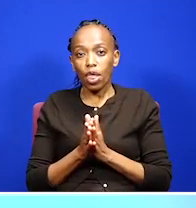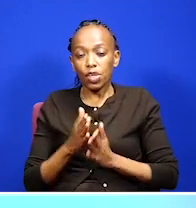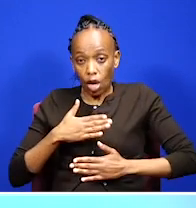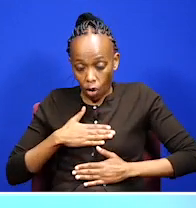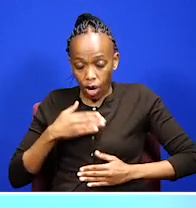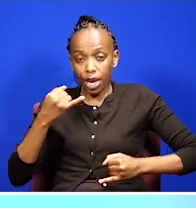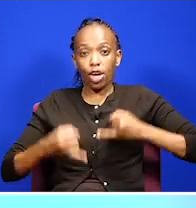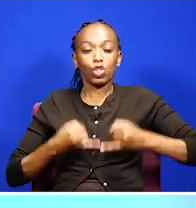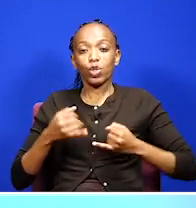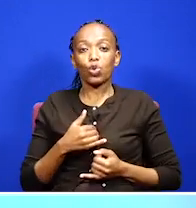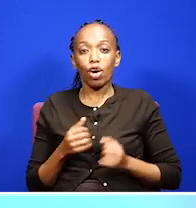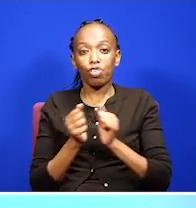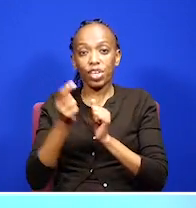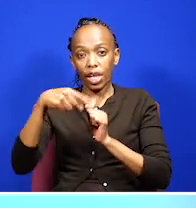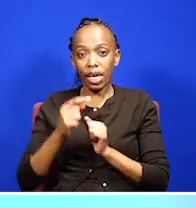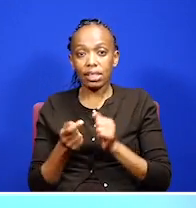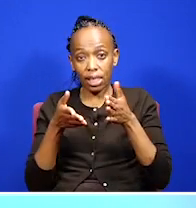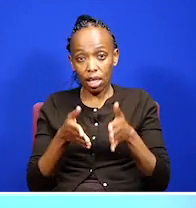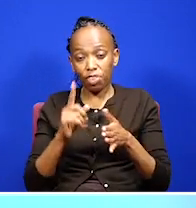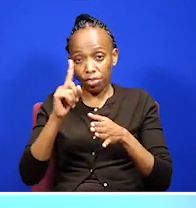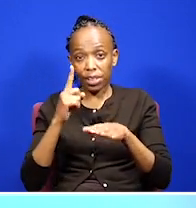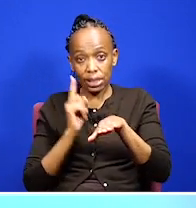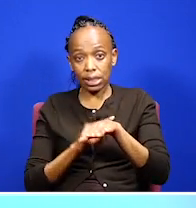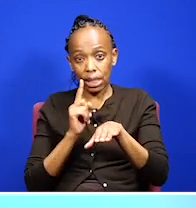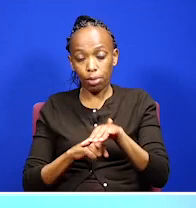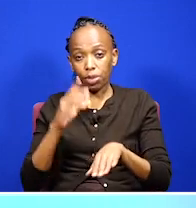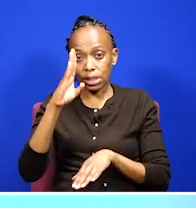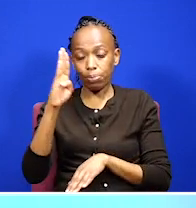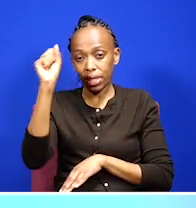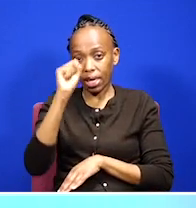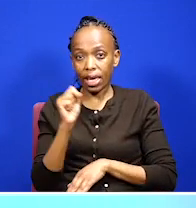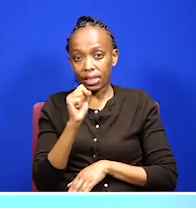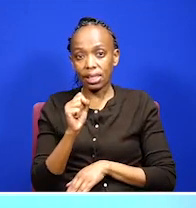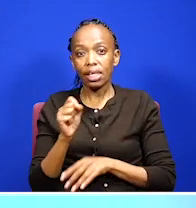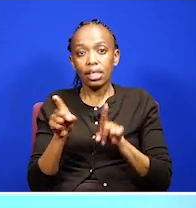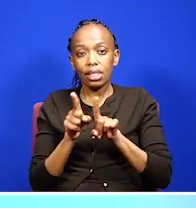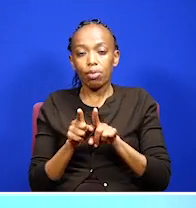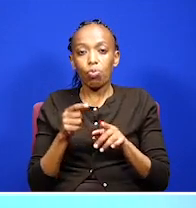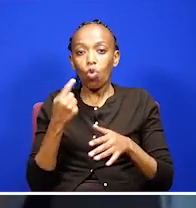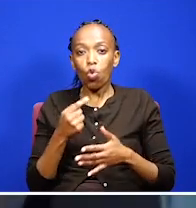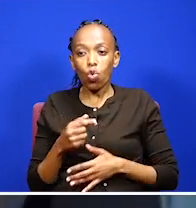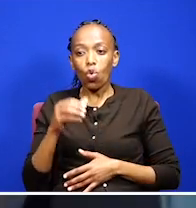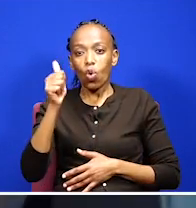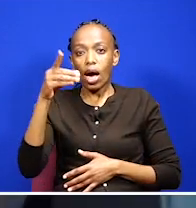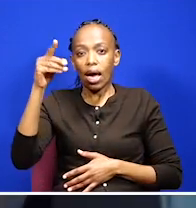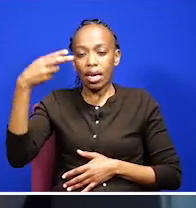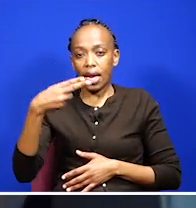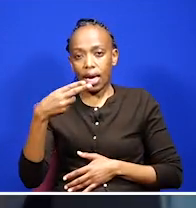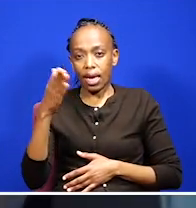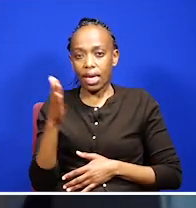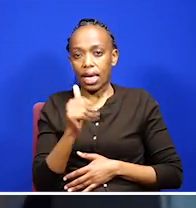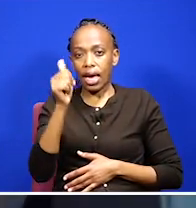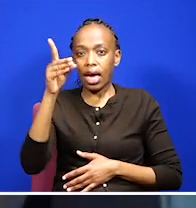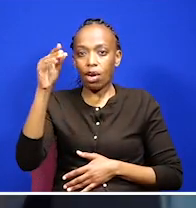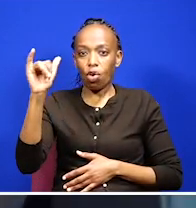honor and our delight to have with us, is here with us for the very first time on CBS. She is Mrs. Adah Adoyo. And